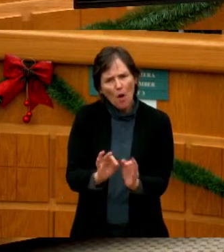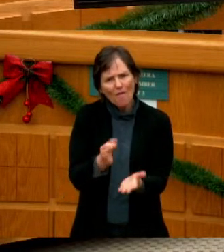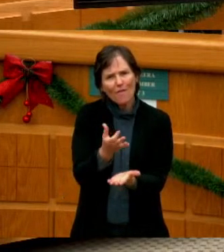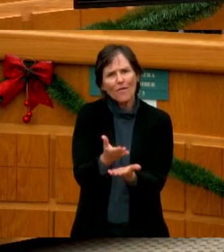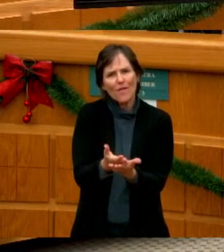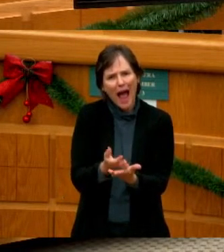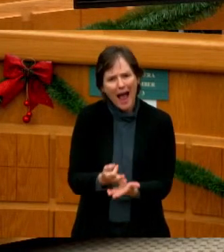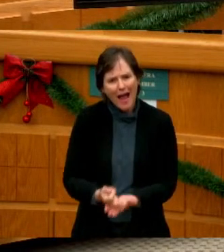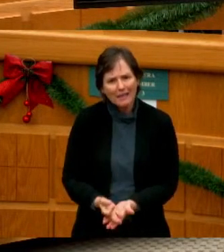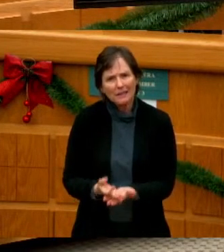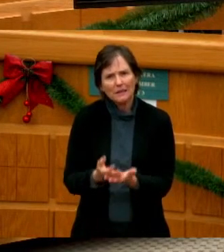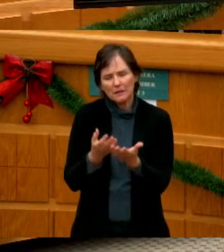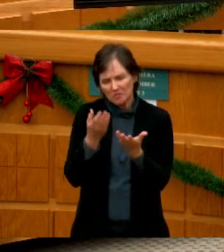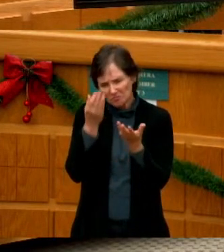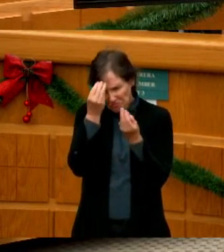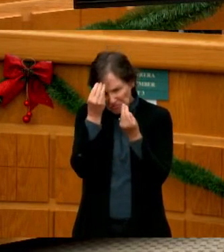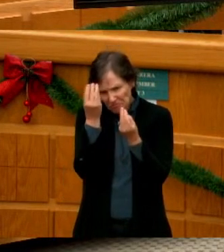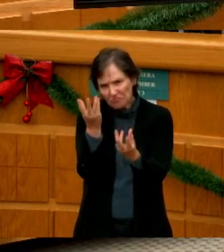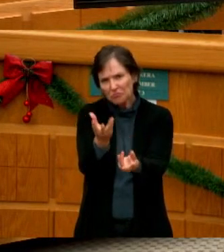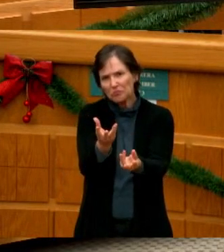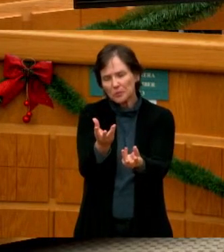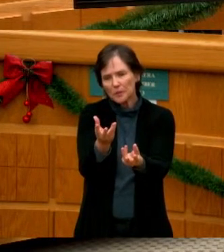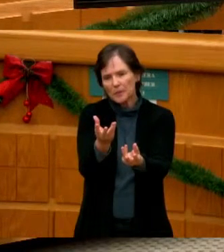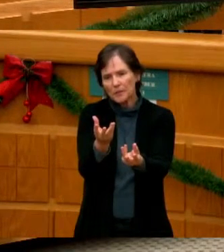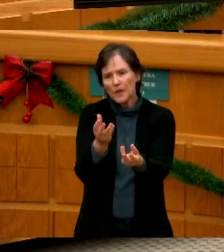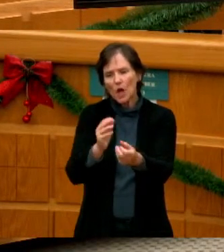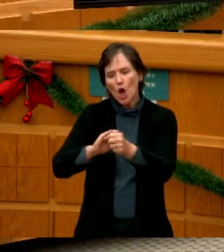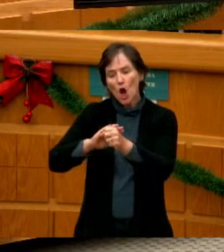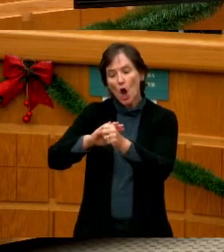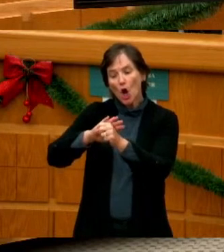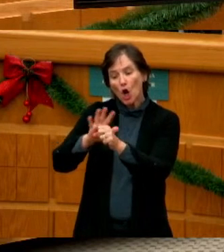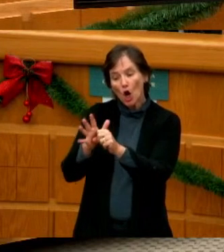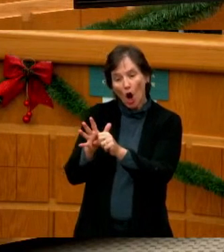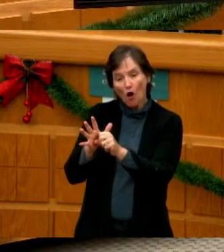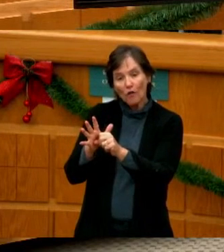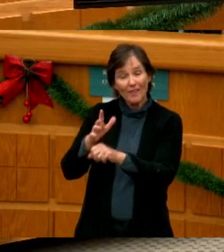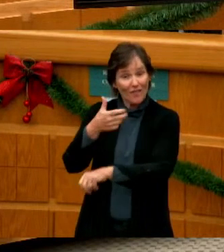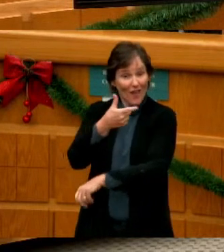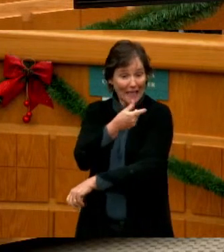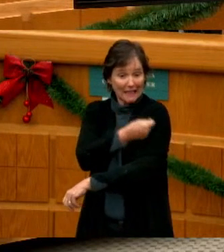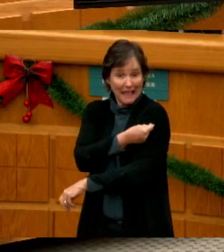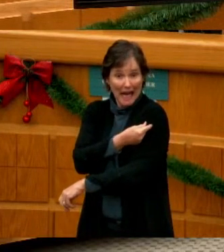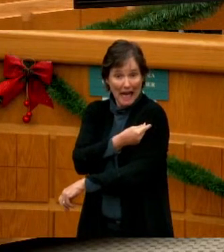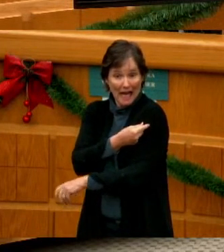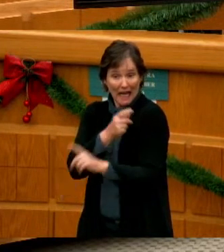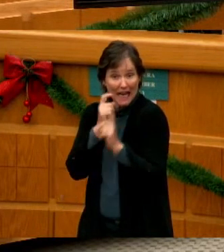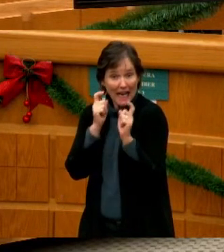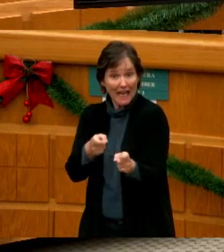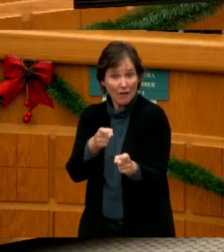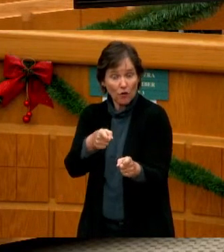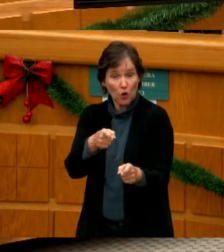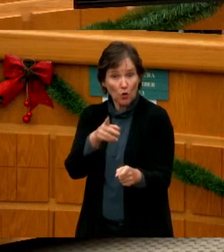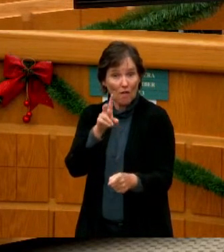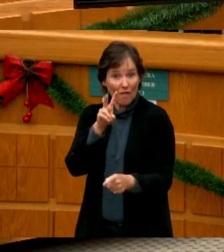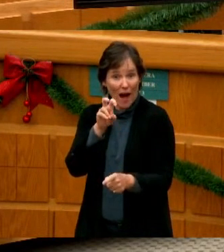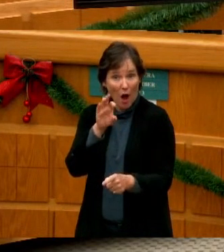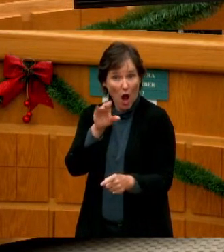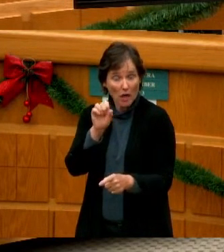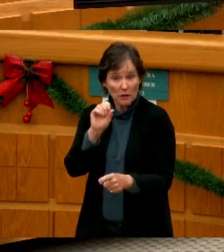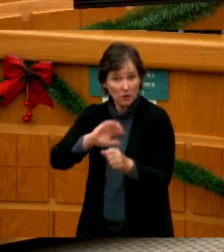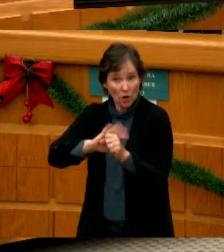facts to share with you. The COVID-19 vaccine does not give you COVID-19